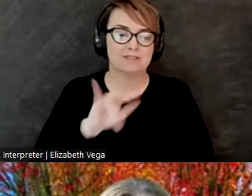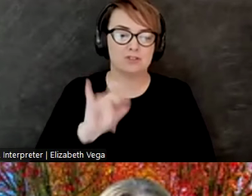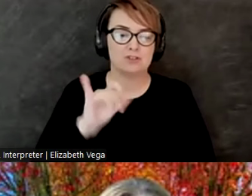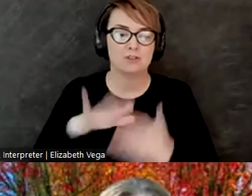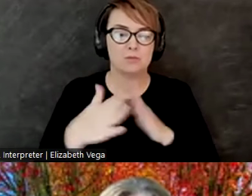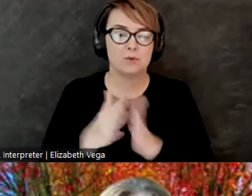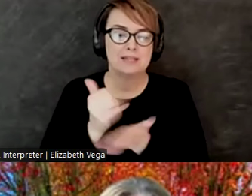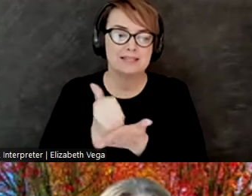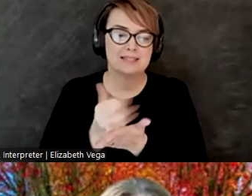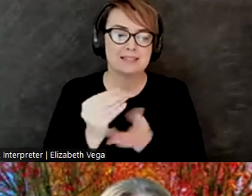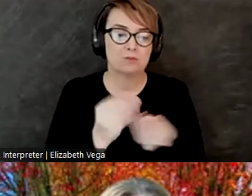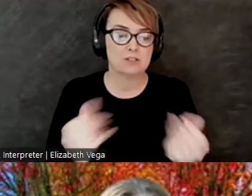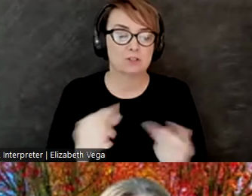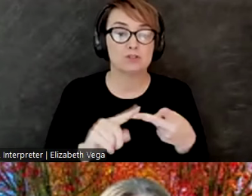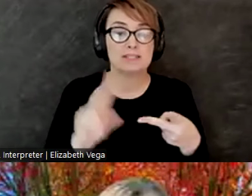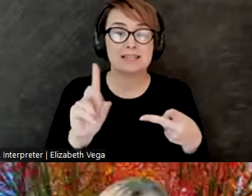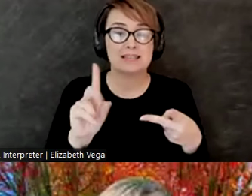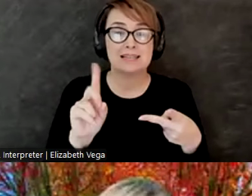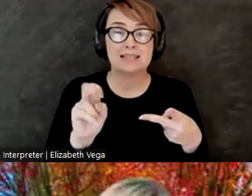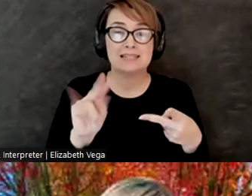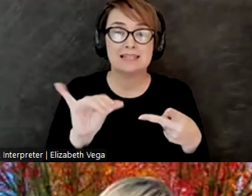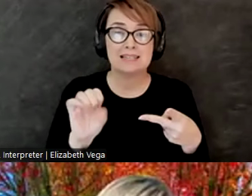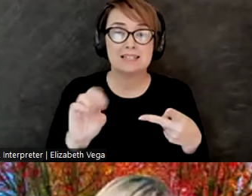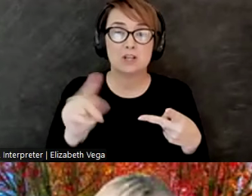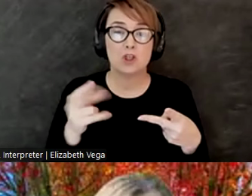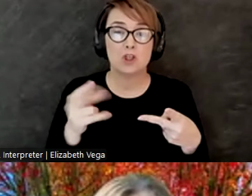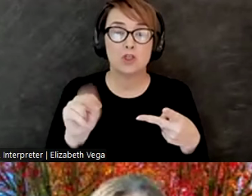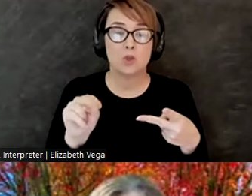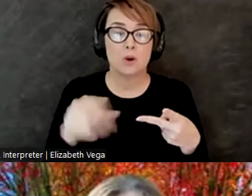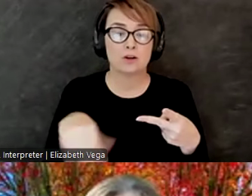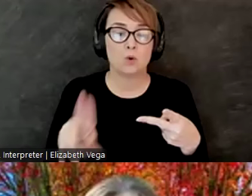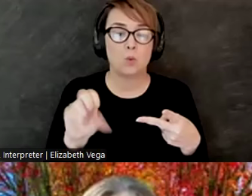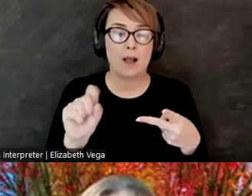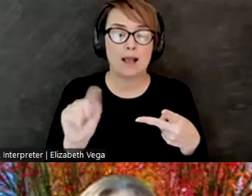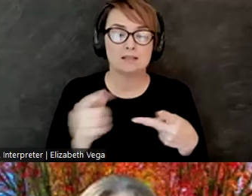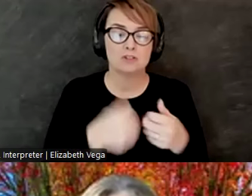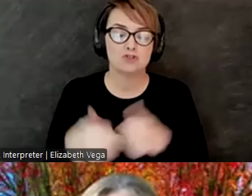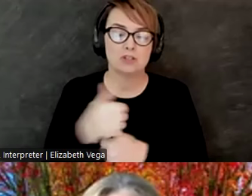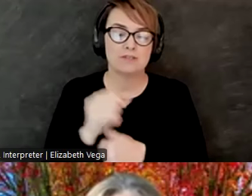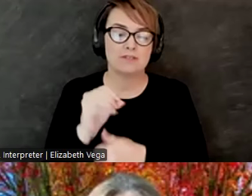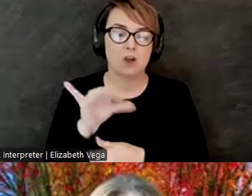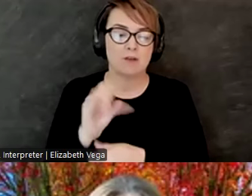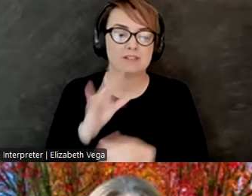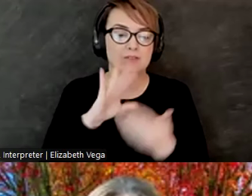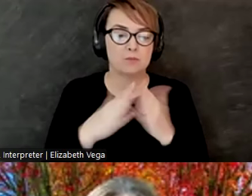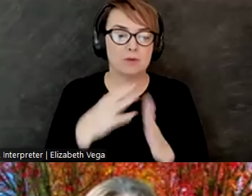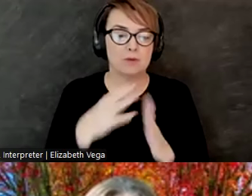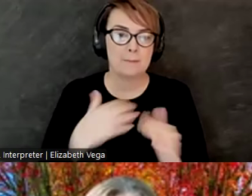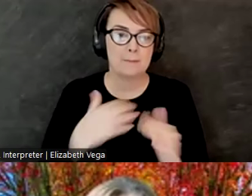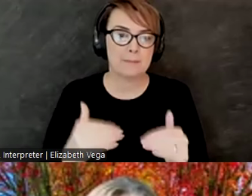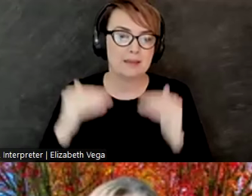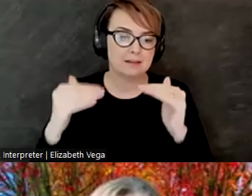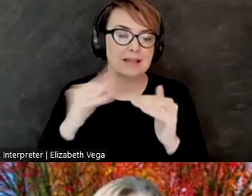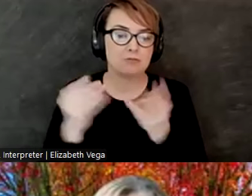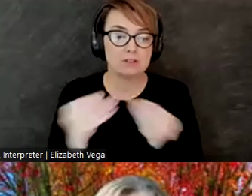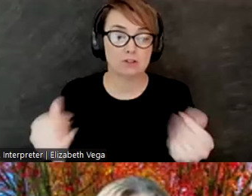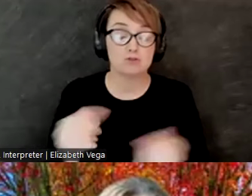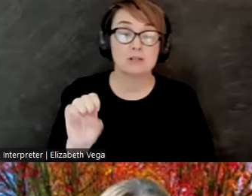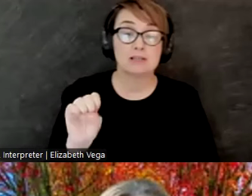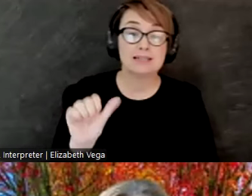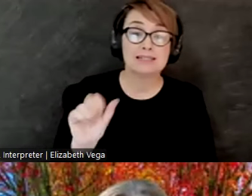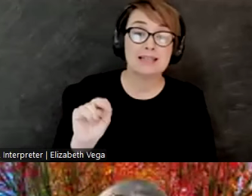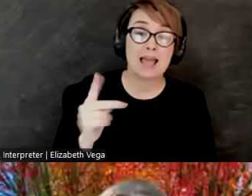Denise Thornquist, Chief of the Office of Community Appeals and Resolutions, Sandra Sanchez, Manager in the Office of